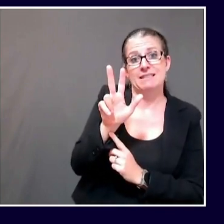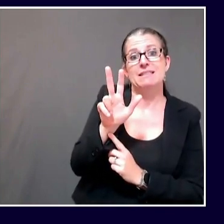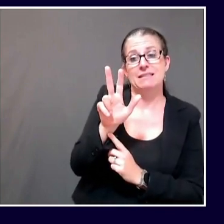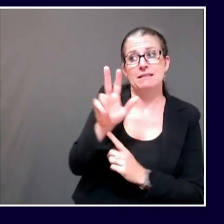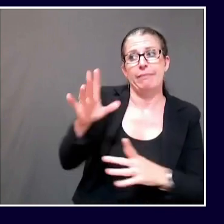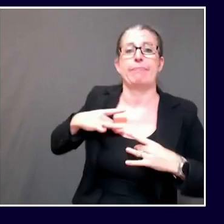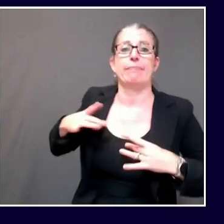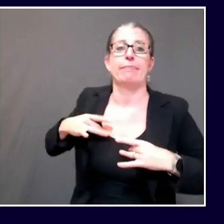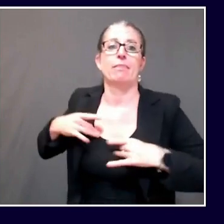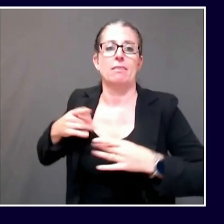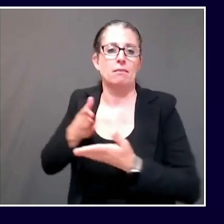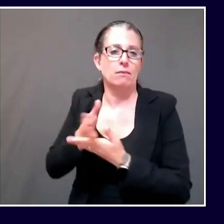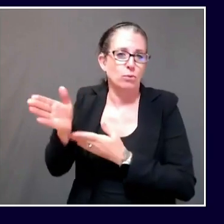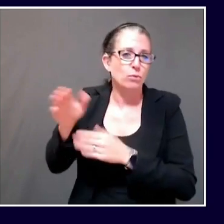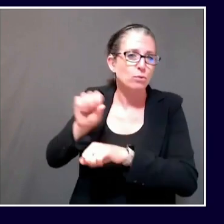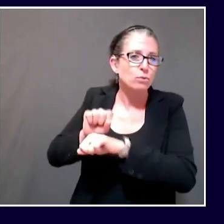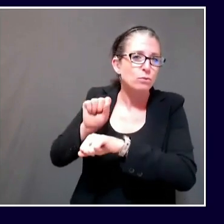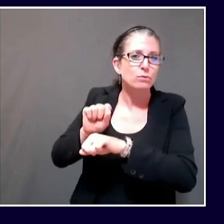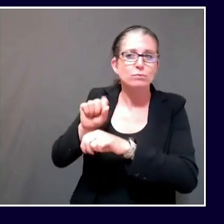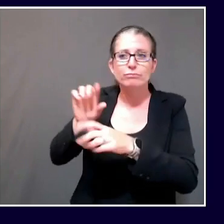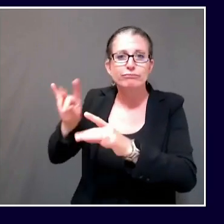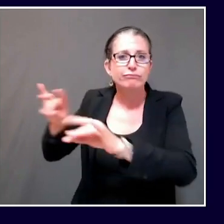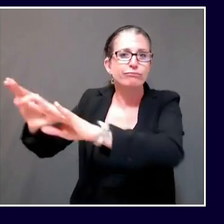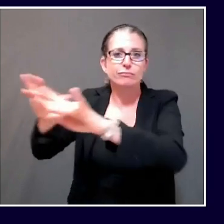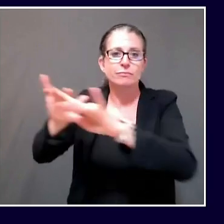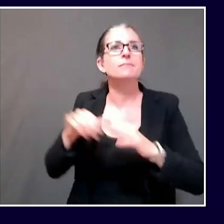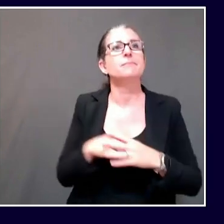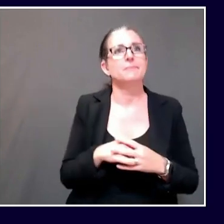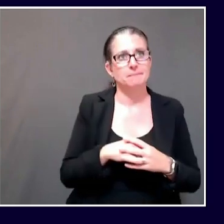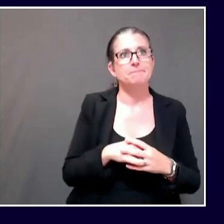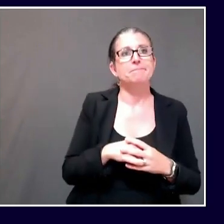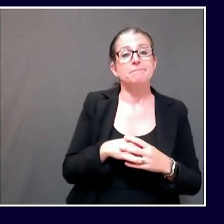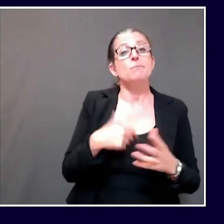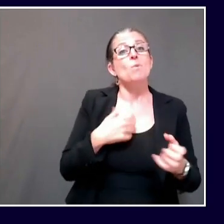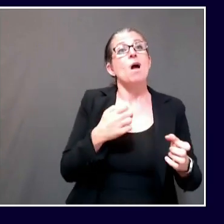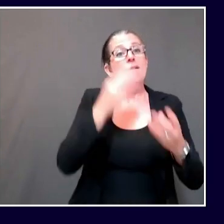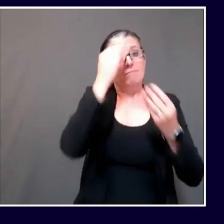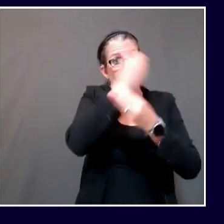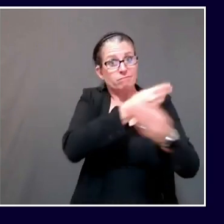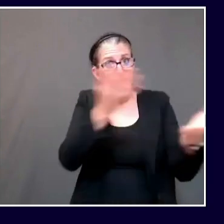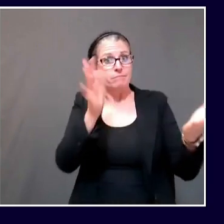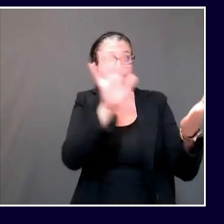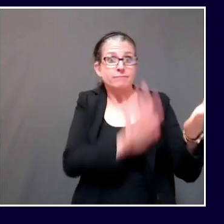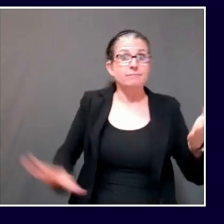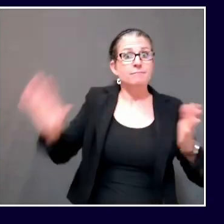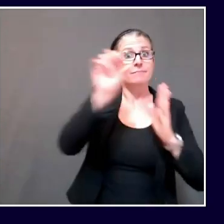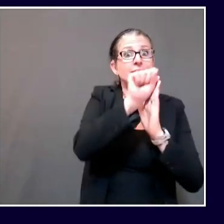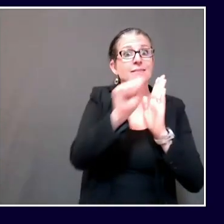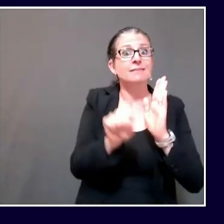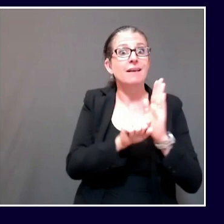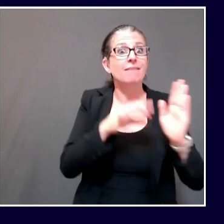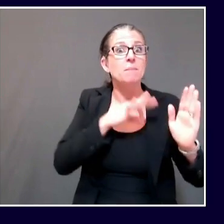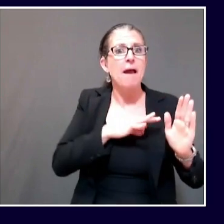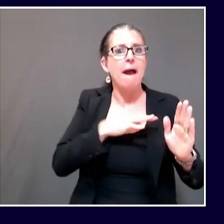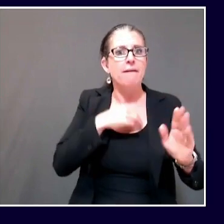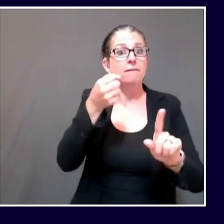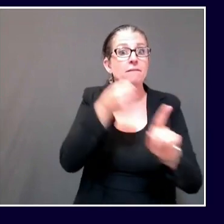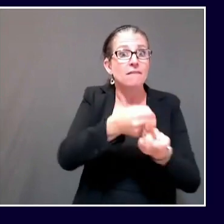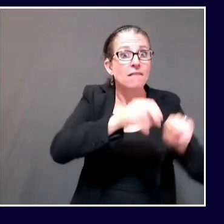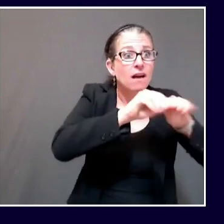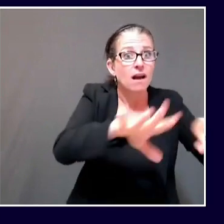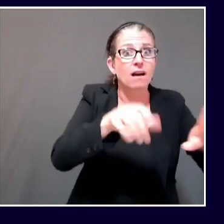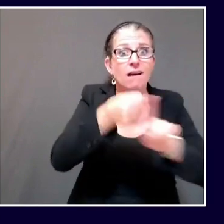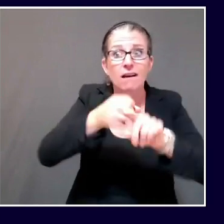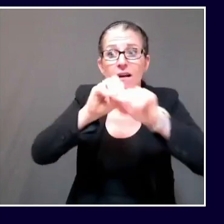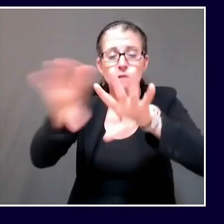I'd like to next turn to an update on some of the outbreaks in which Maine CDC has been most recently engaged.